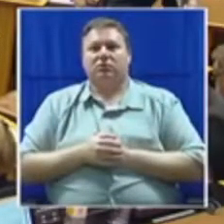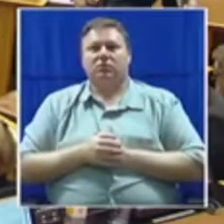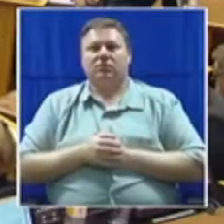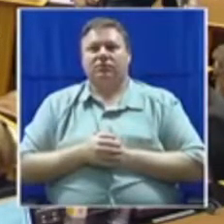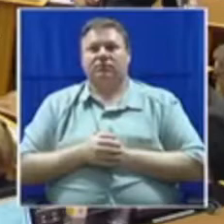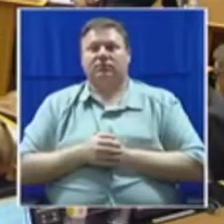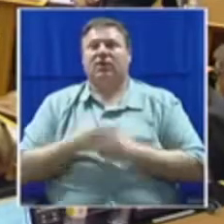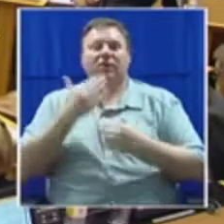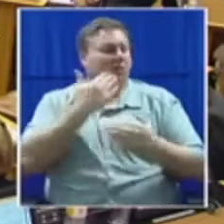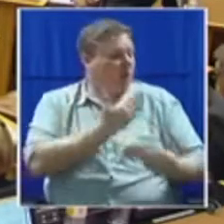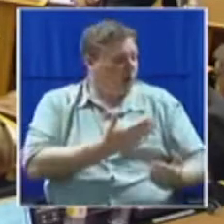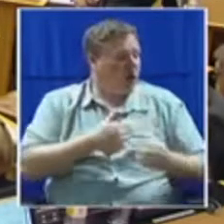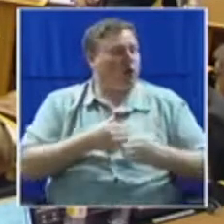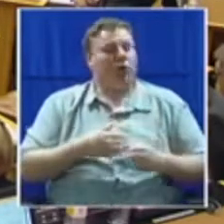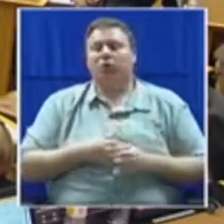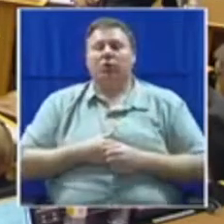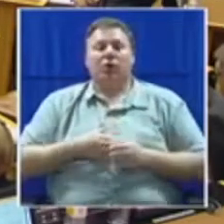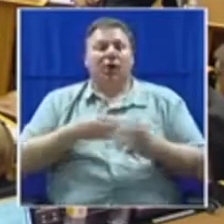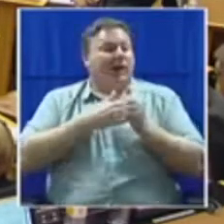Opposition.